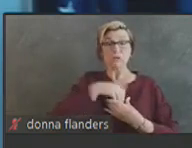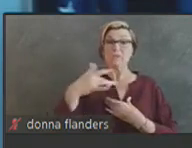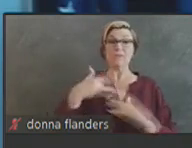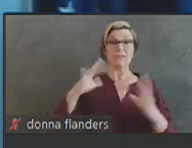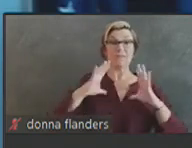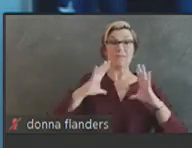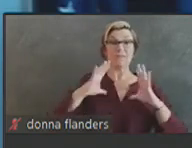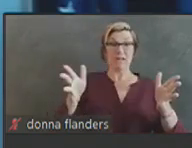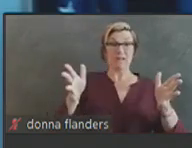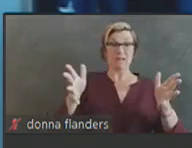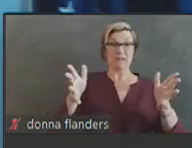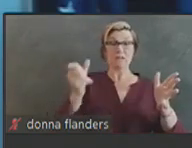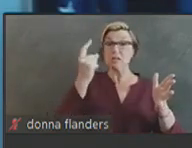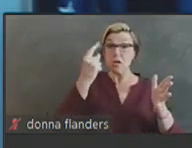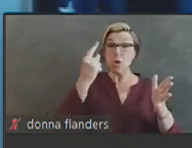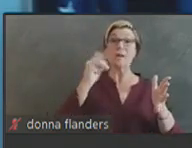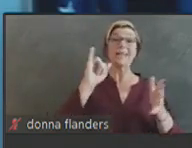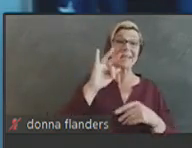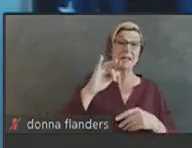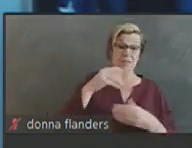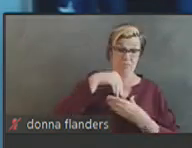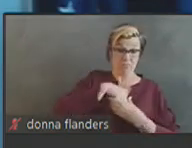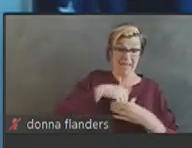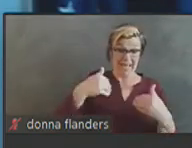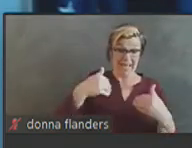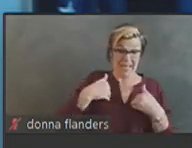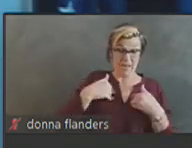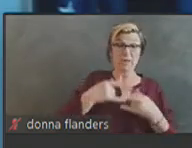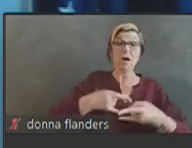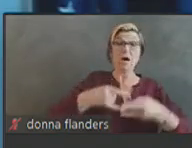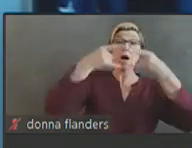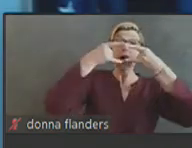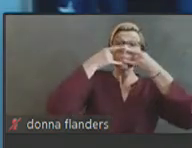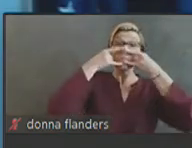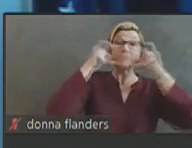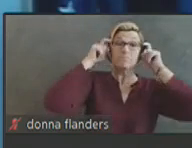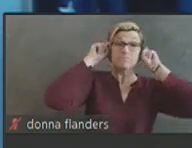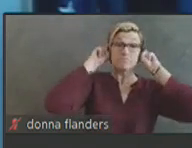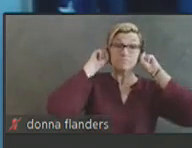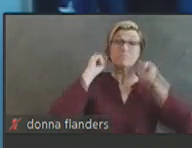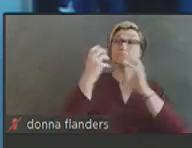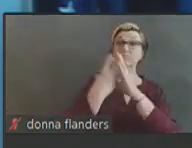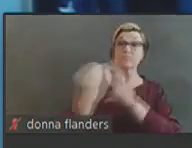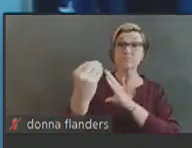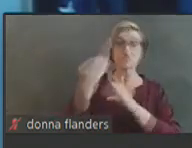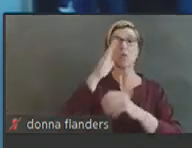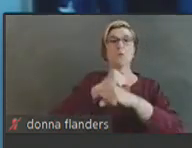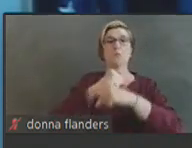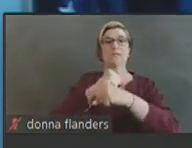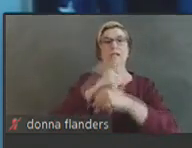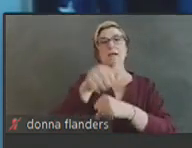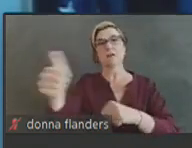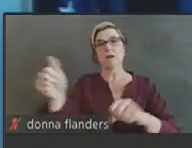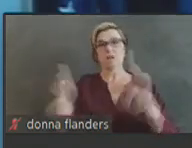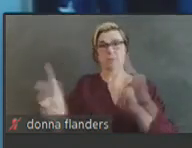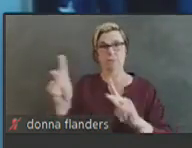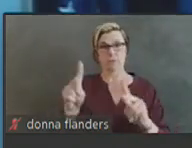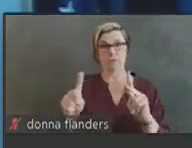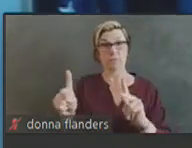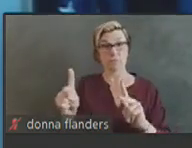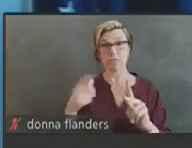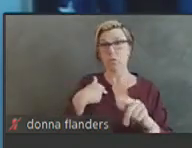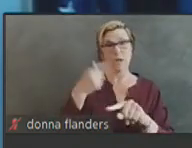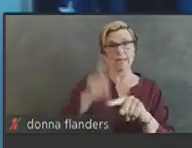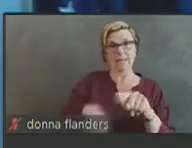mask protects others, it protects your family members, and helps to mitigate the spread. for all residents also.